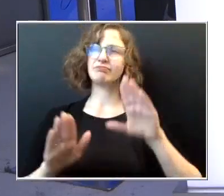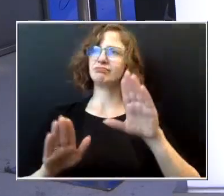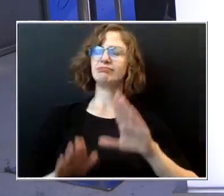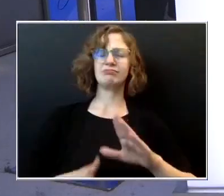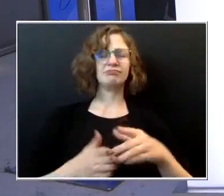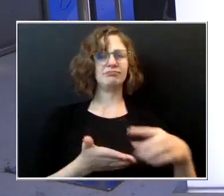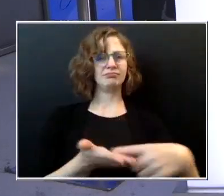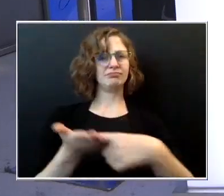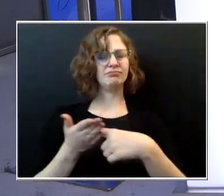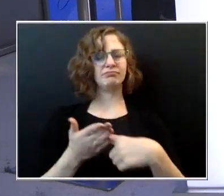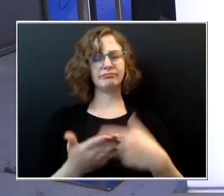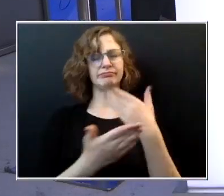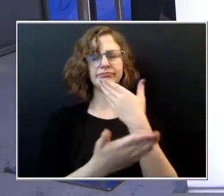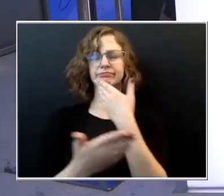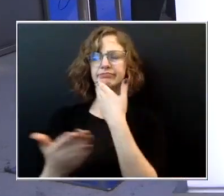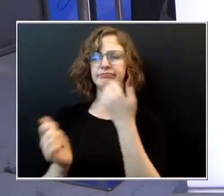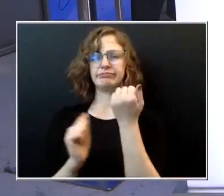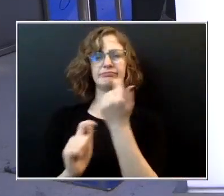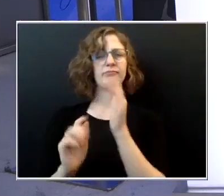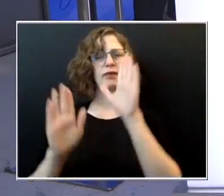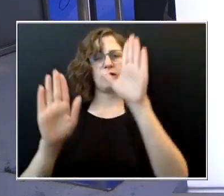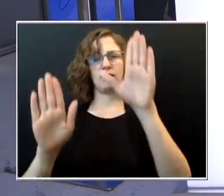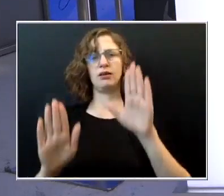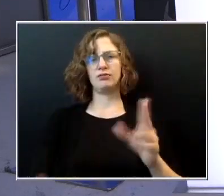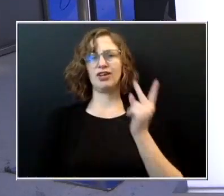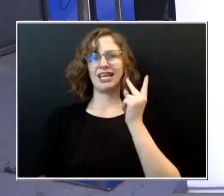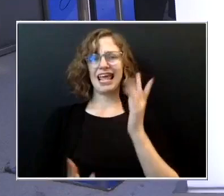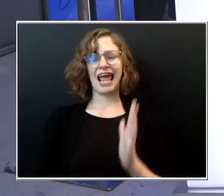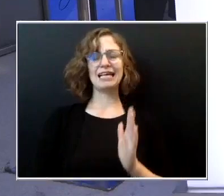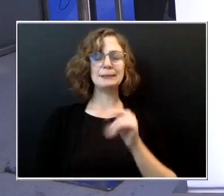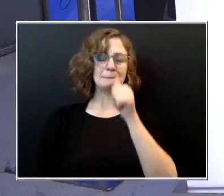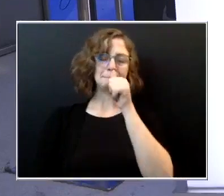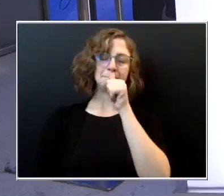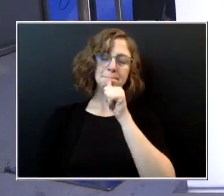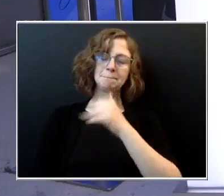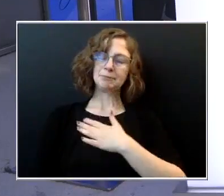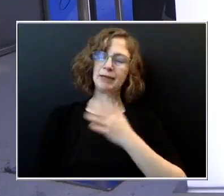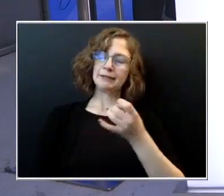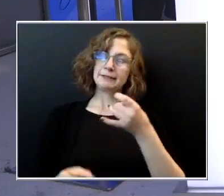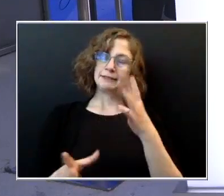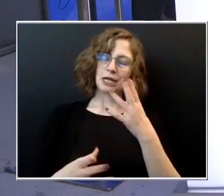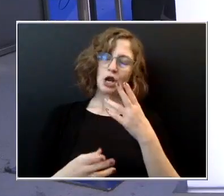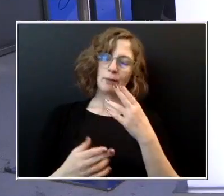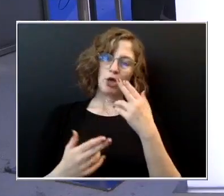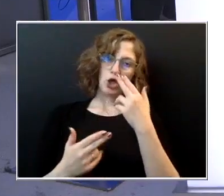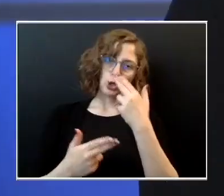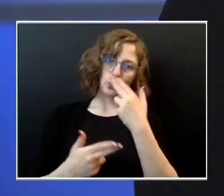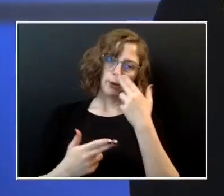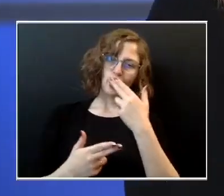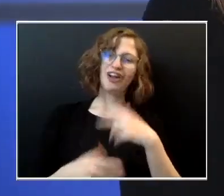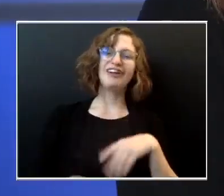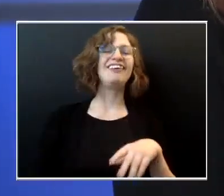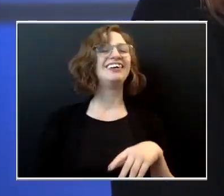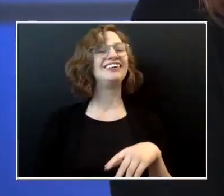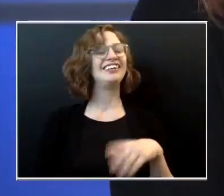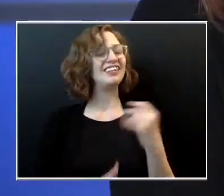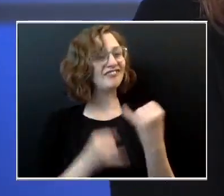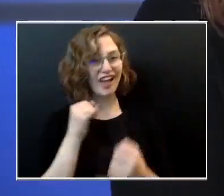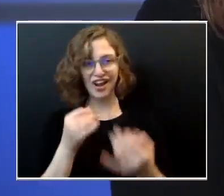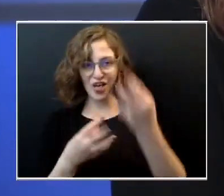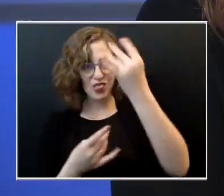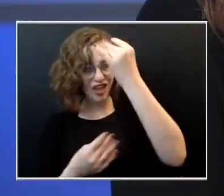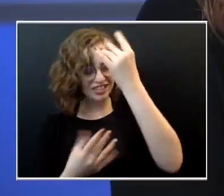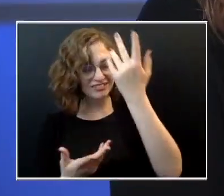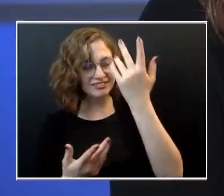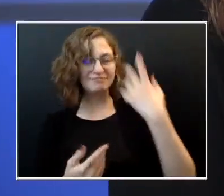awesome guests this morning who have had to put up with my bad humor. Final thought from each of you. Dr. Morris, we'll start with you. Yeah, we're just really excited to kind of see where this